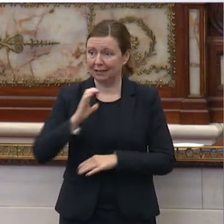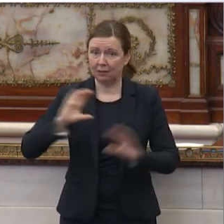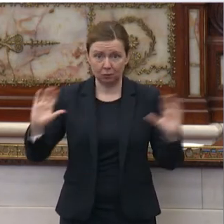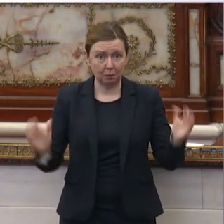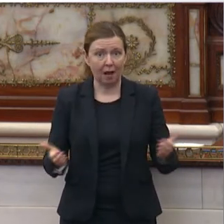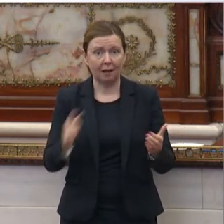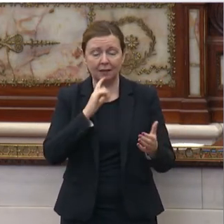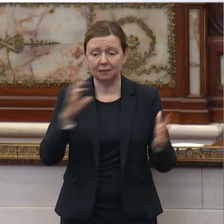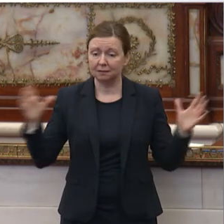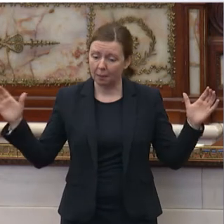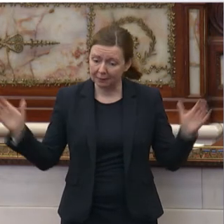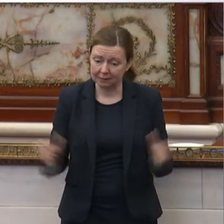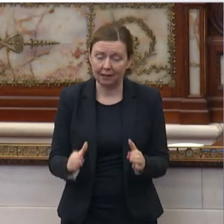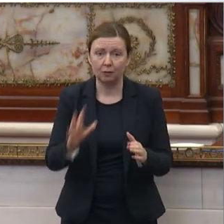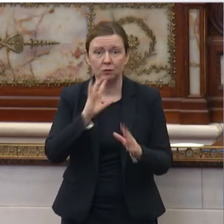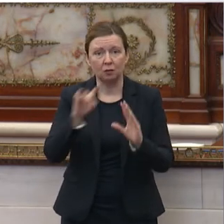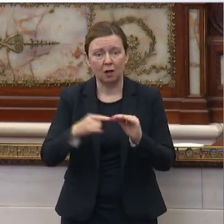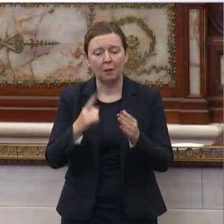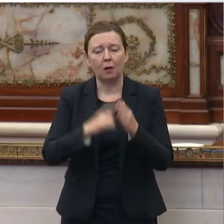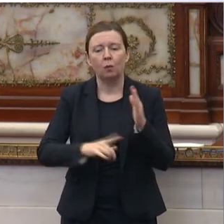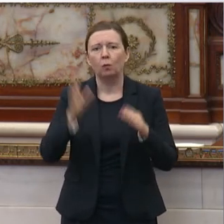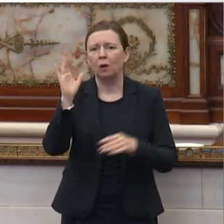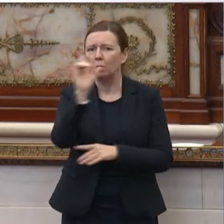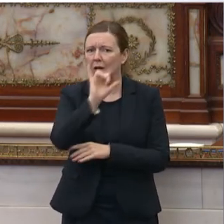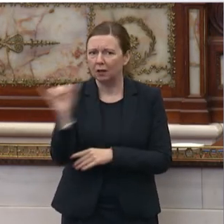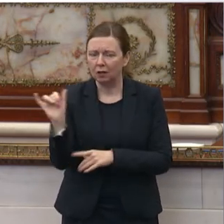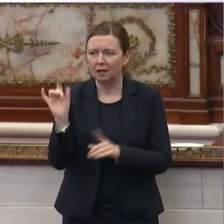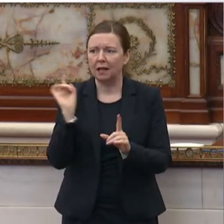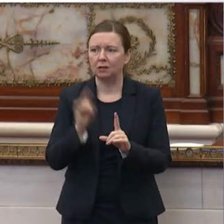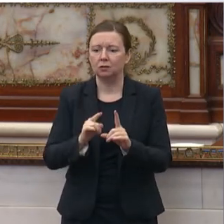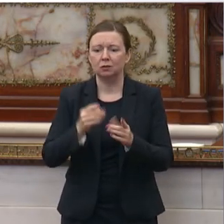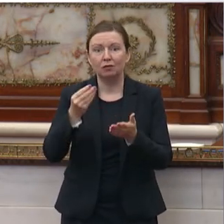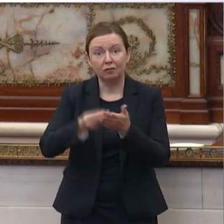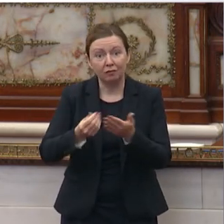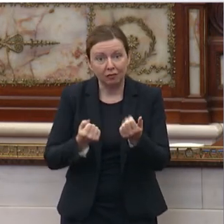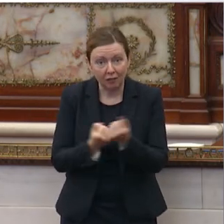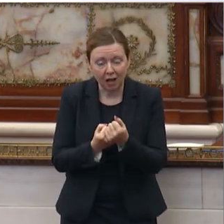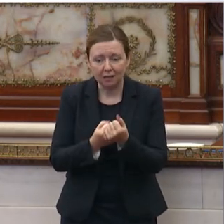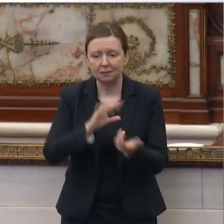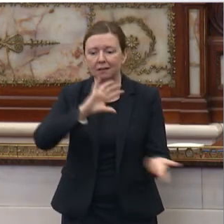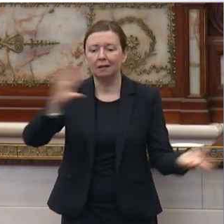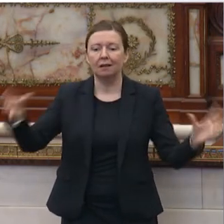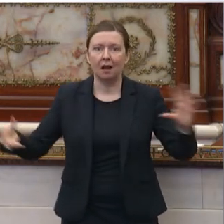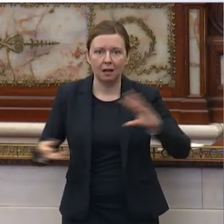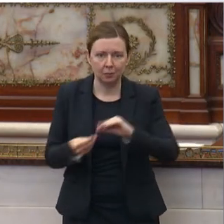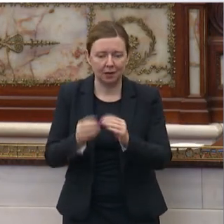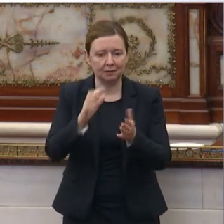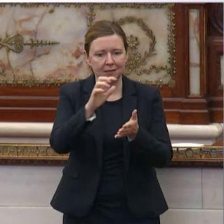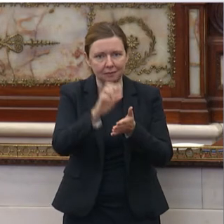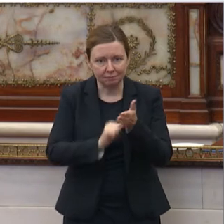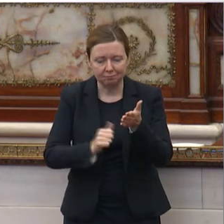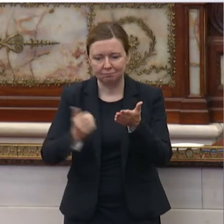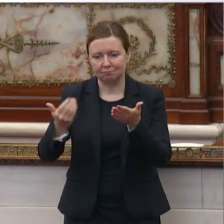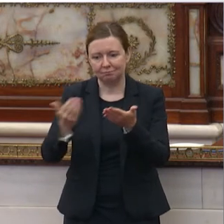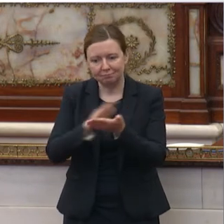together to talk about what it would look like to fund a comprehensive remediation and modernization process for our